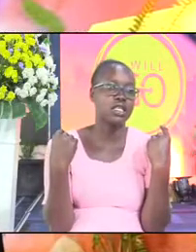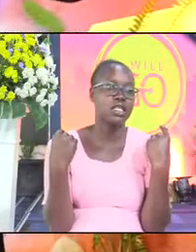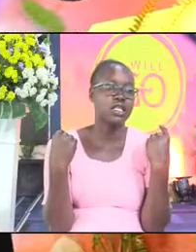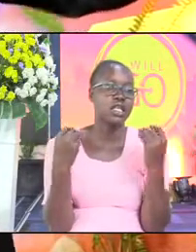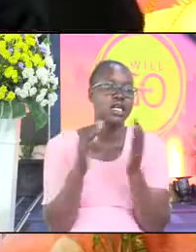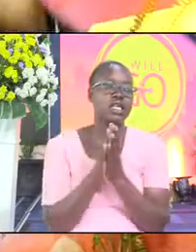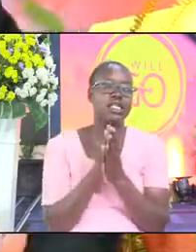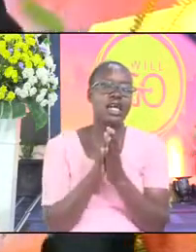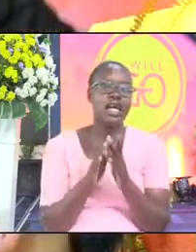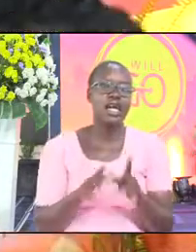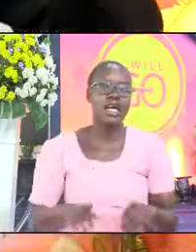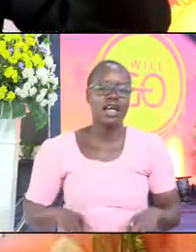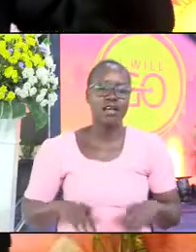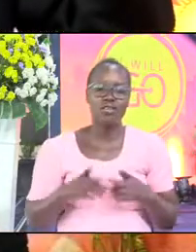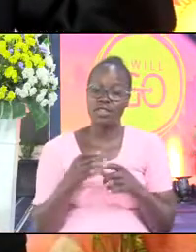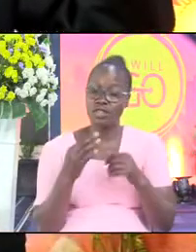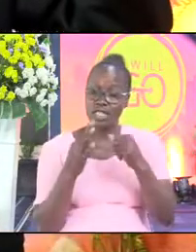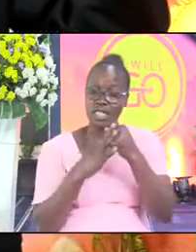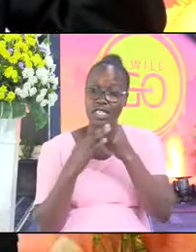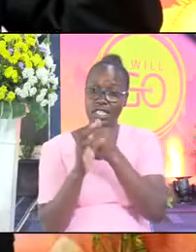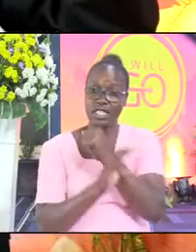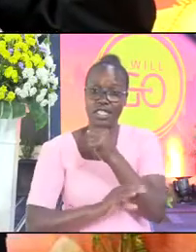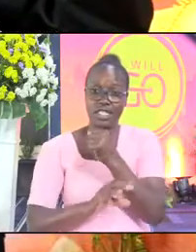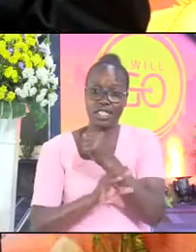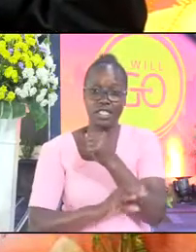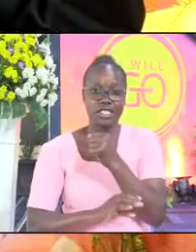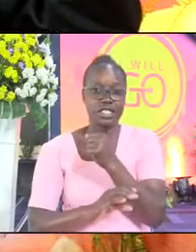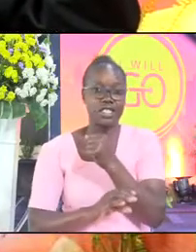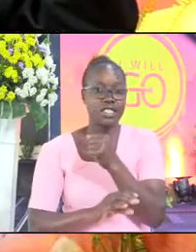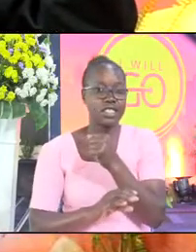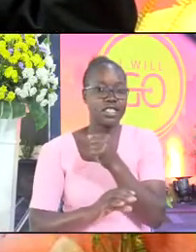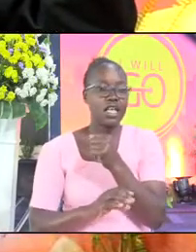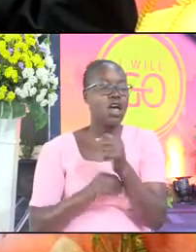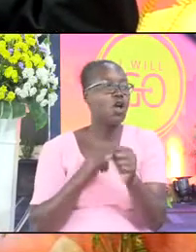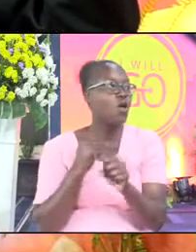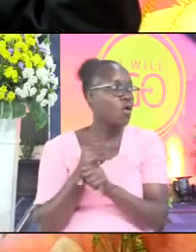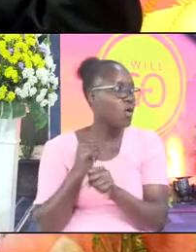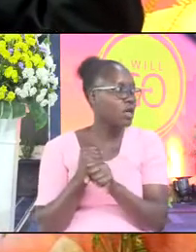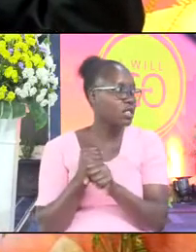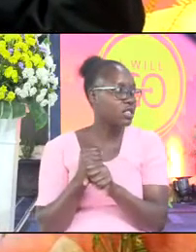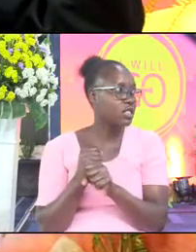I have lived in 8 countries, worked in